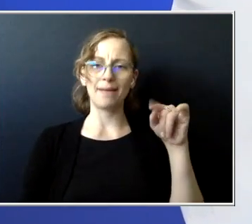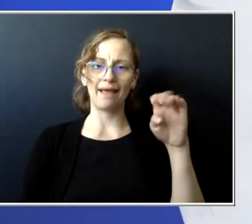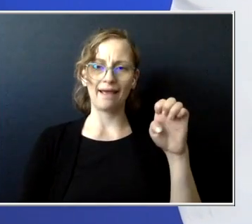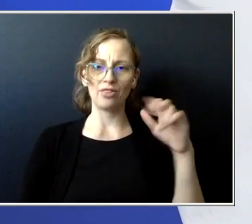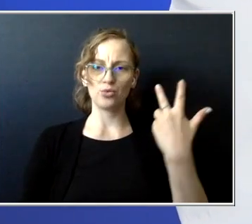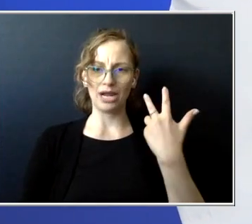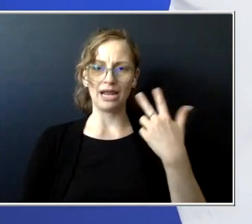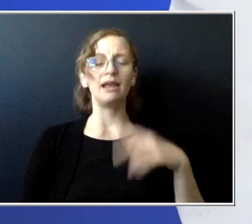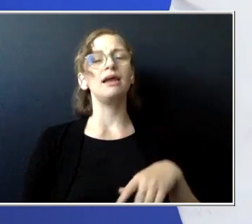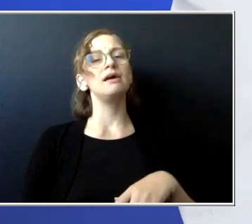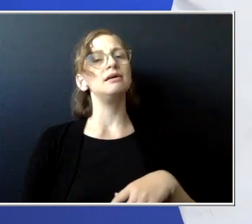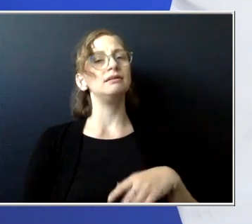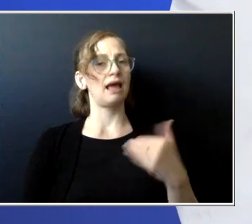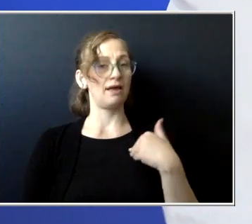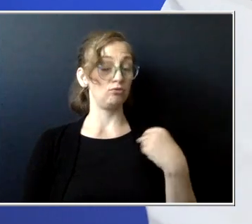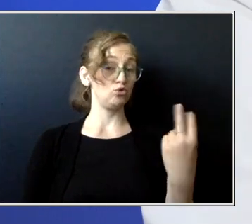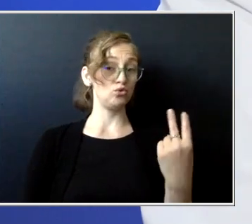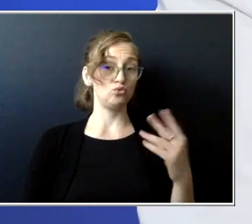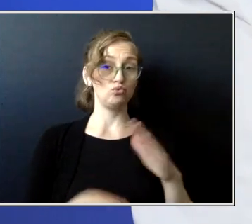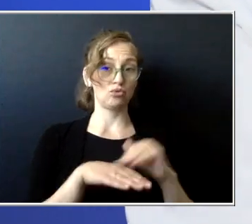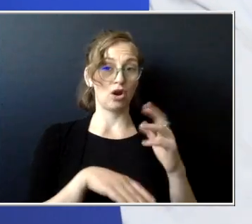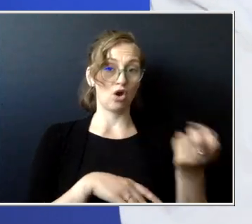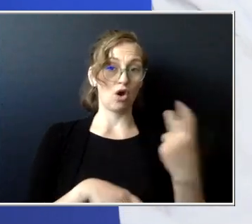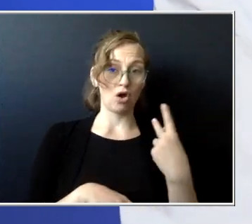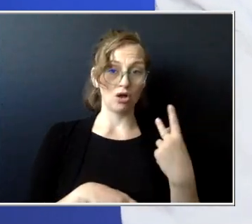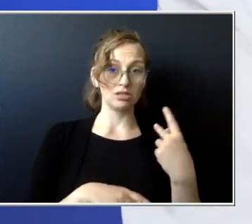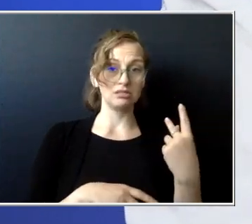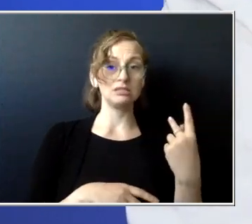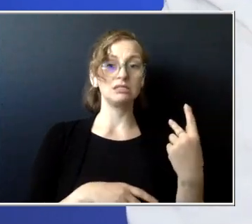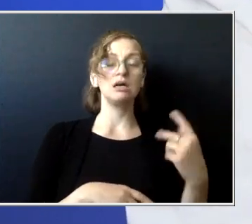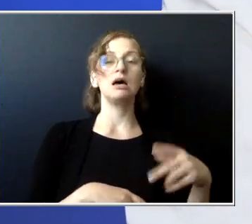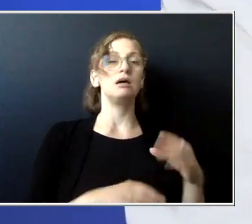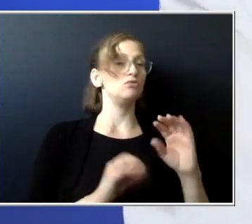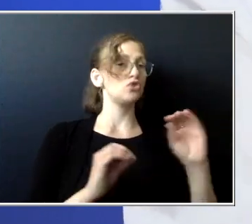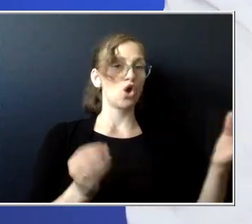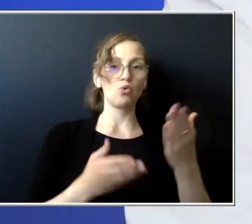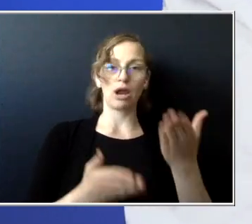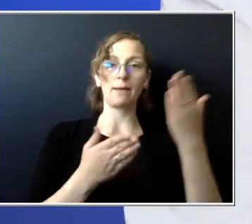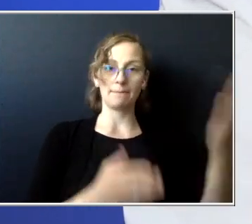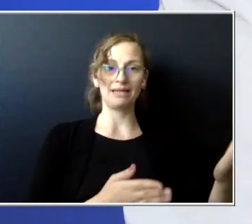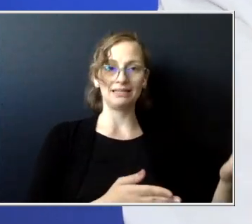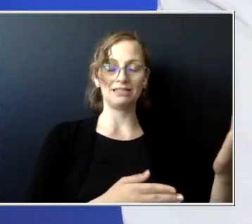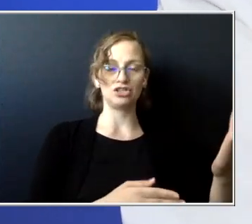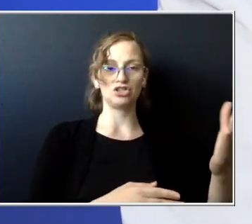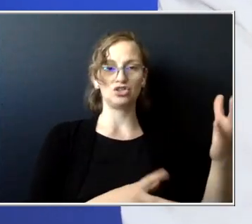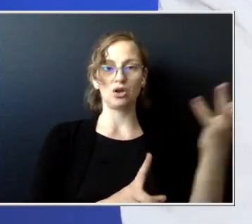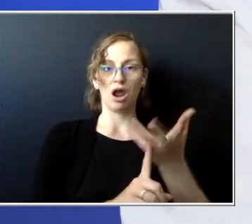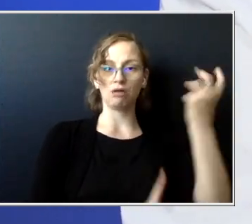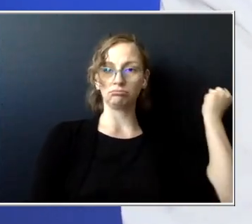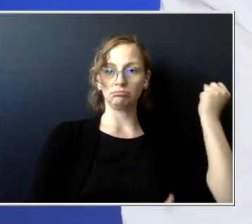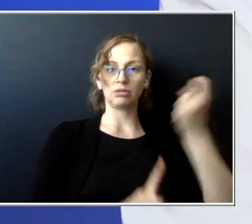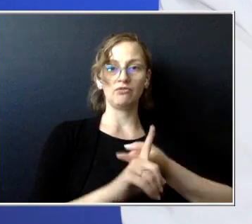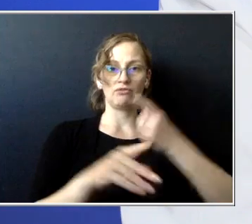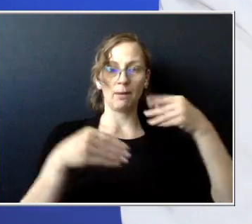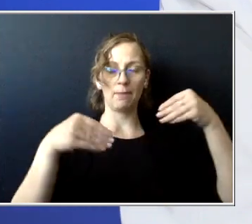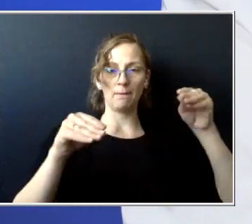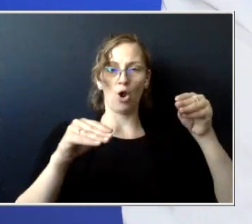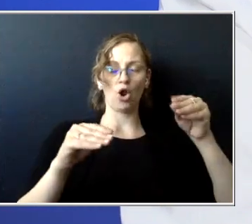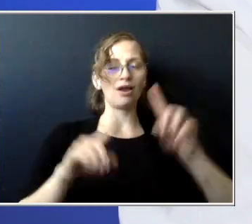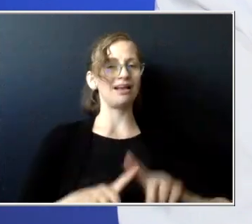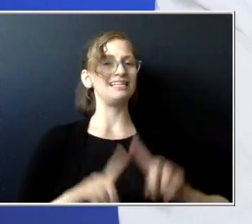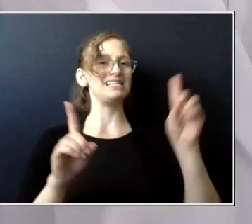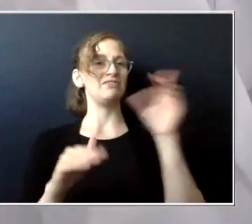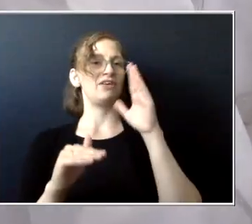been to remove this from the market or discontinue its use. And it's different for when this device was recalled and essentially no